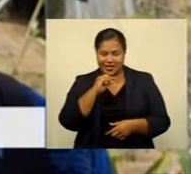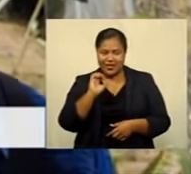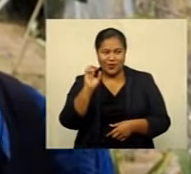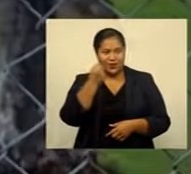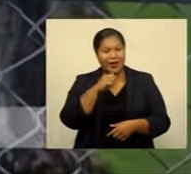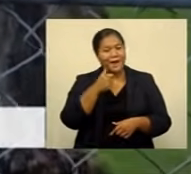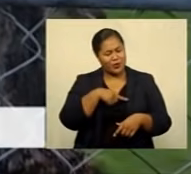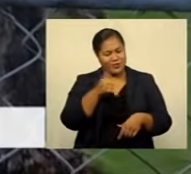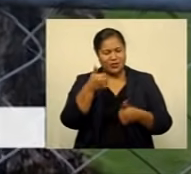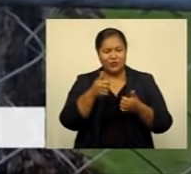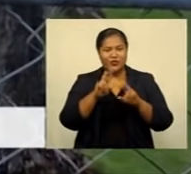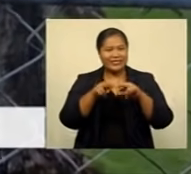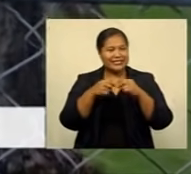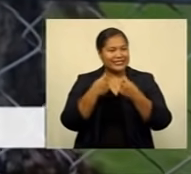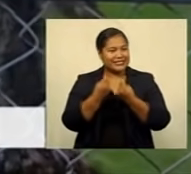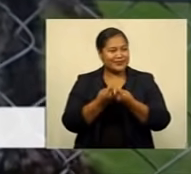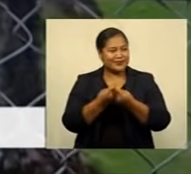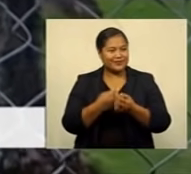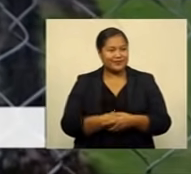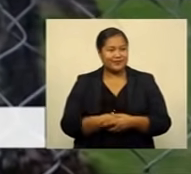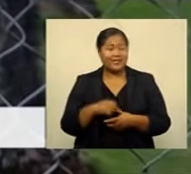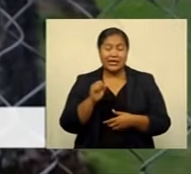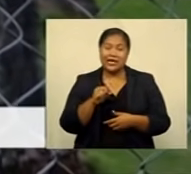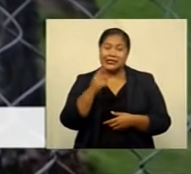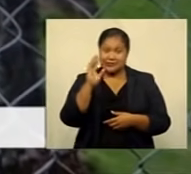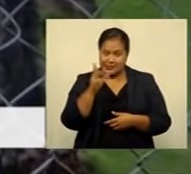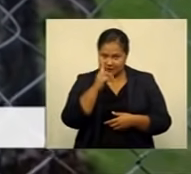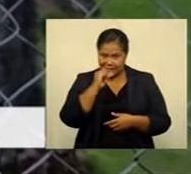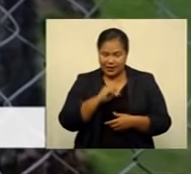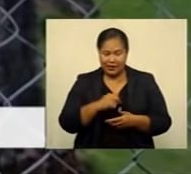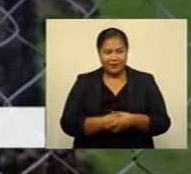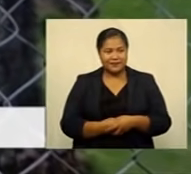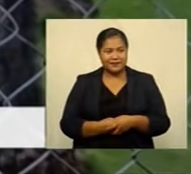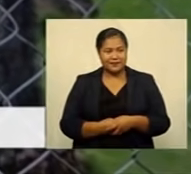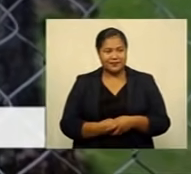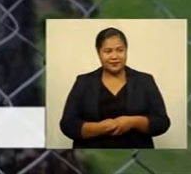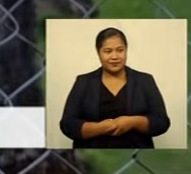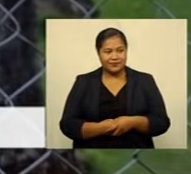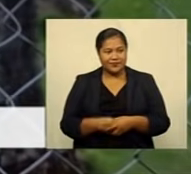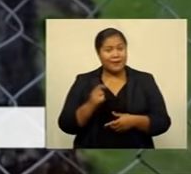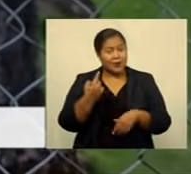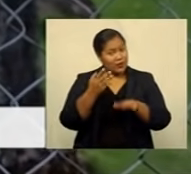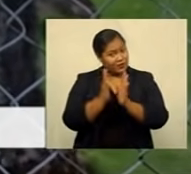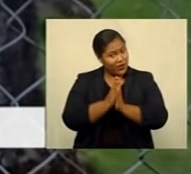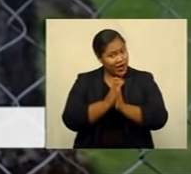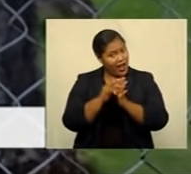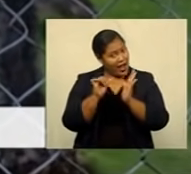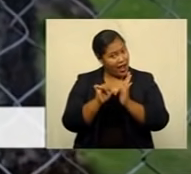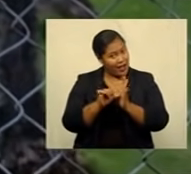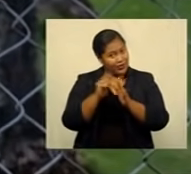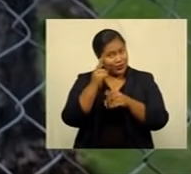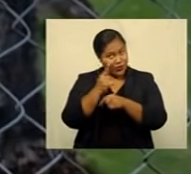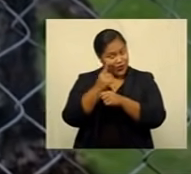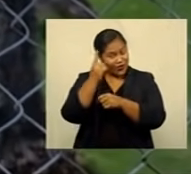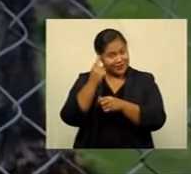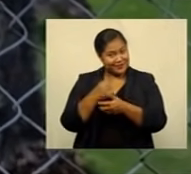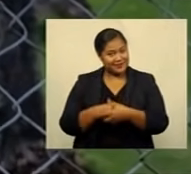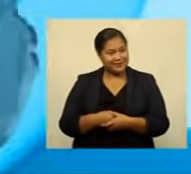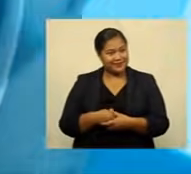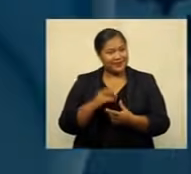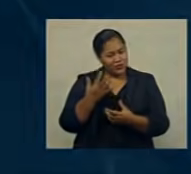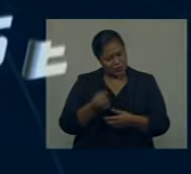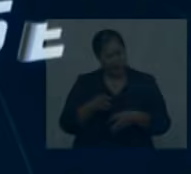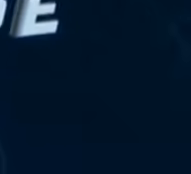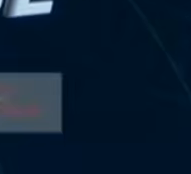a good team. Yes, they can, but we're gonna pray hard to God for them to take the gold